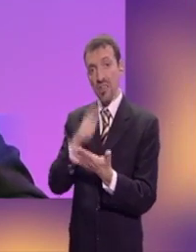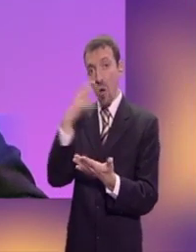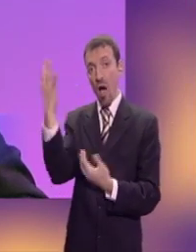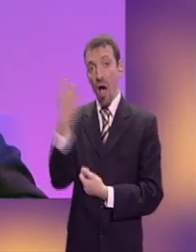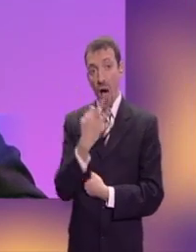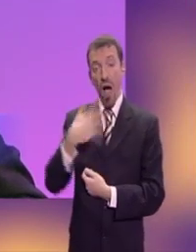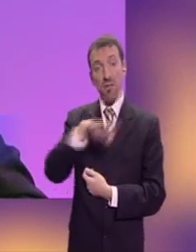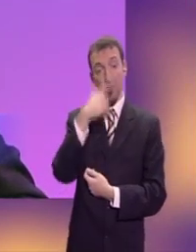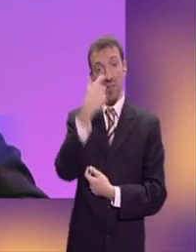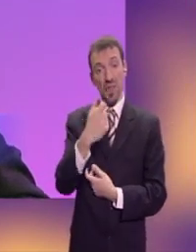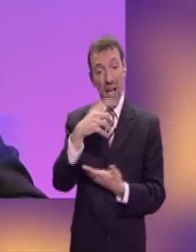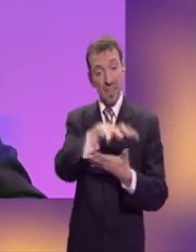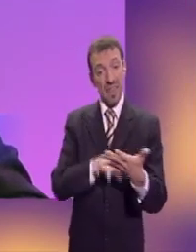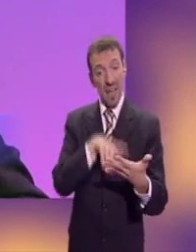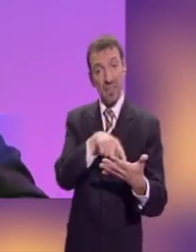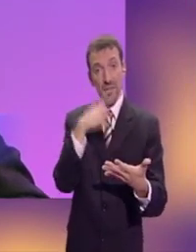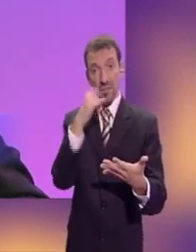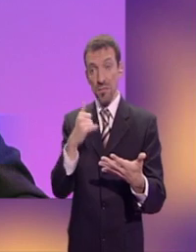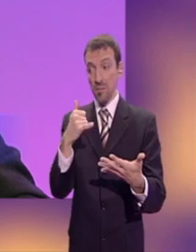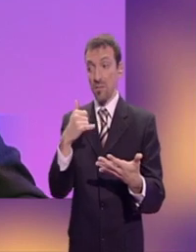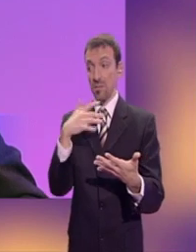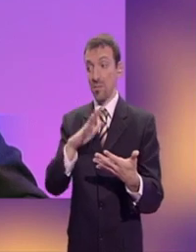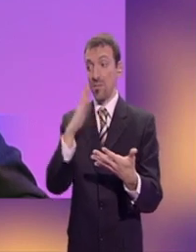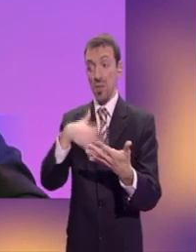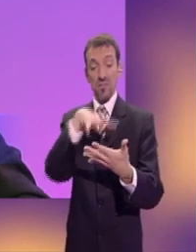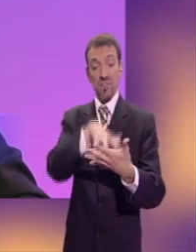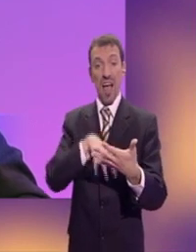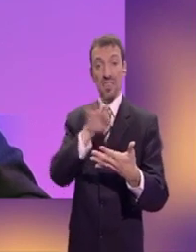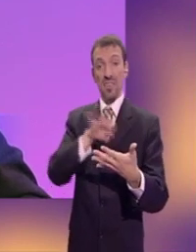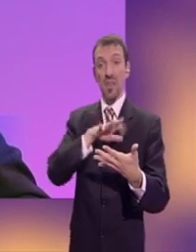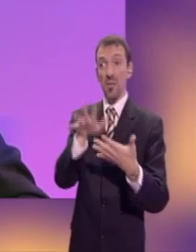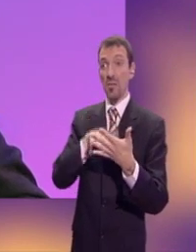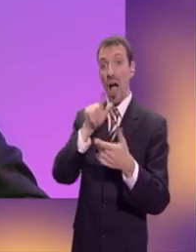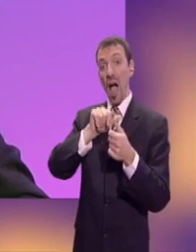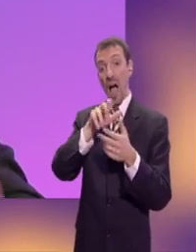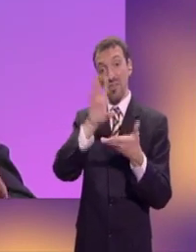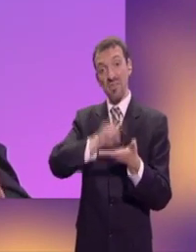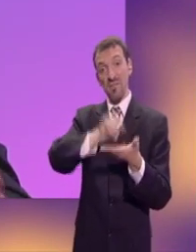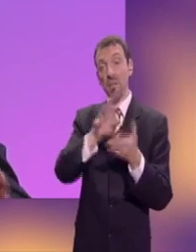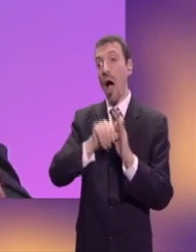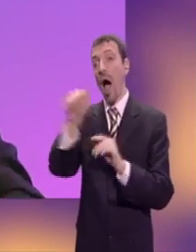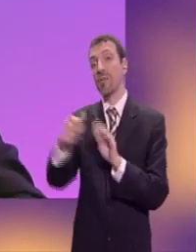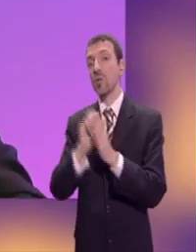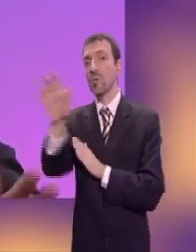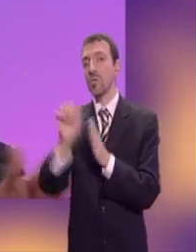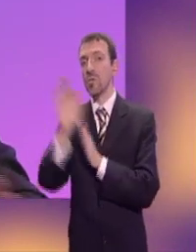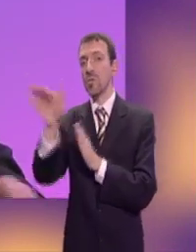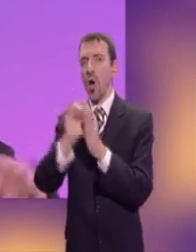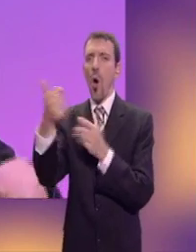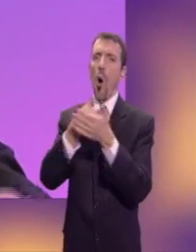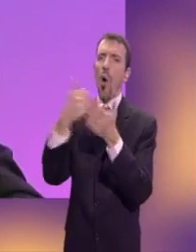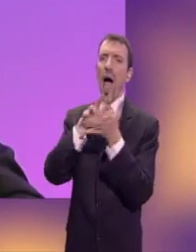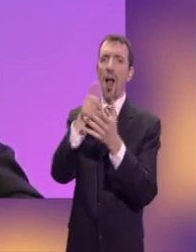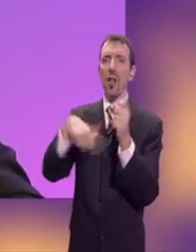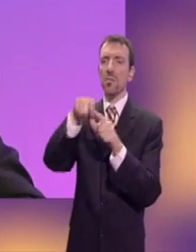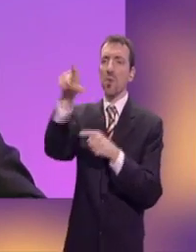the text of the weekend? And I used to reply saying, I don't have a text, but I'll send you a tape afterwards. And there was an attempt always to control. Harold did want